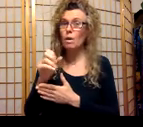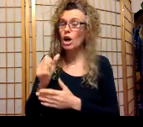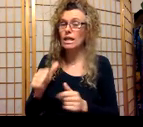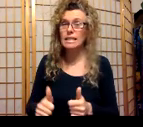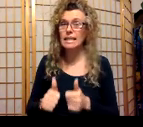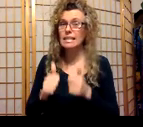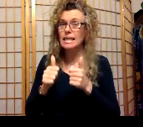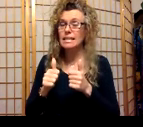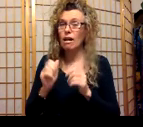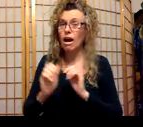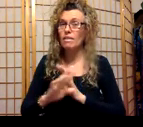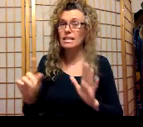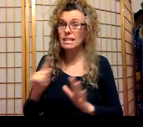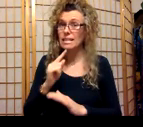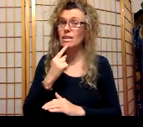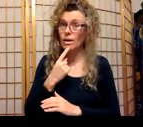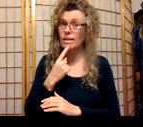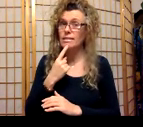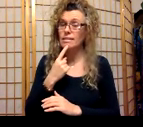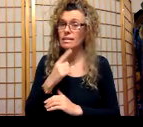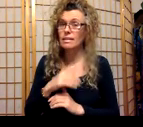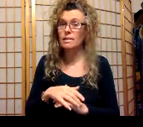is obviously a serious matter.